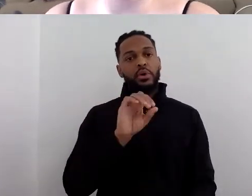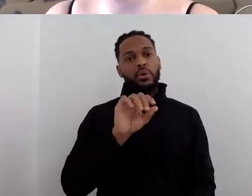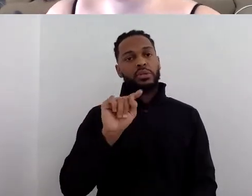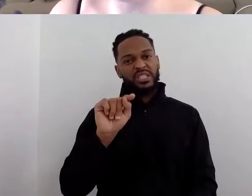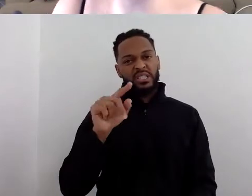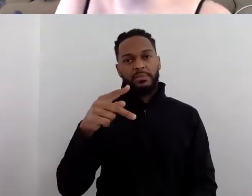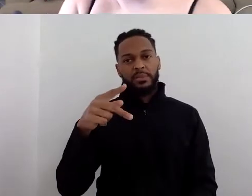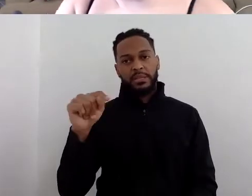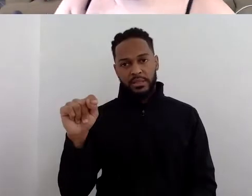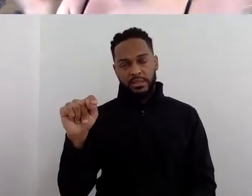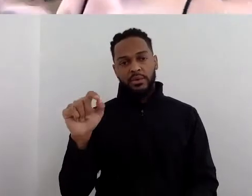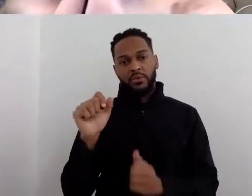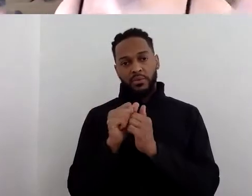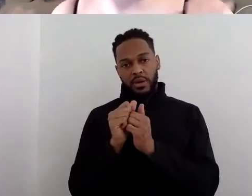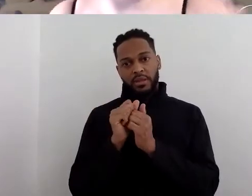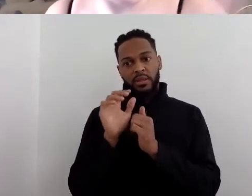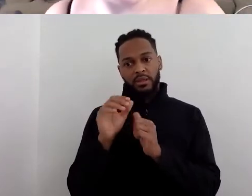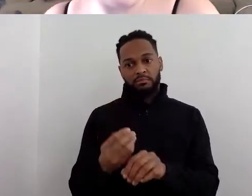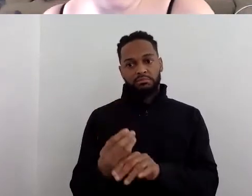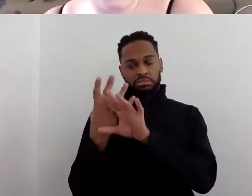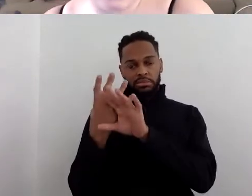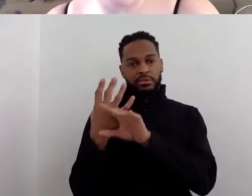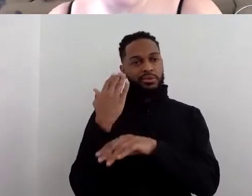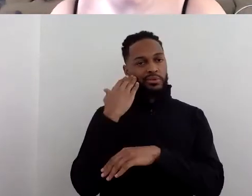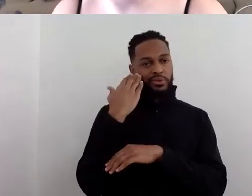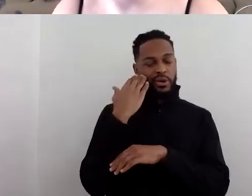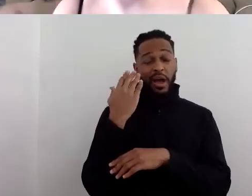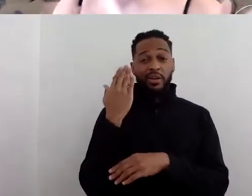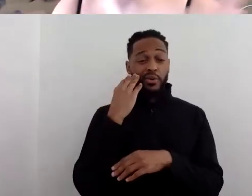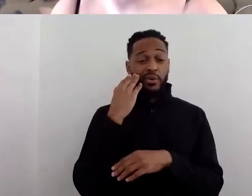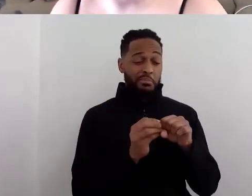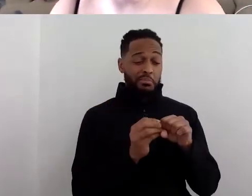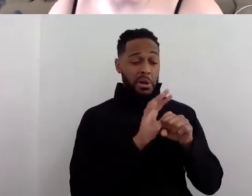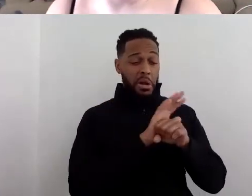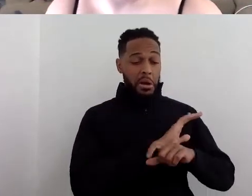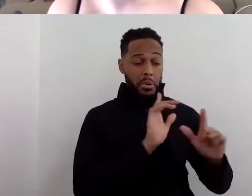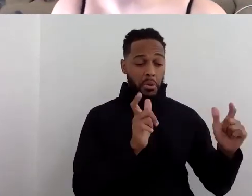has caused like a lot of chaos and stuff, trying to figure out what